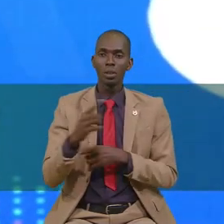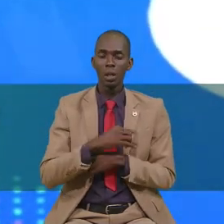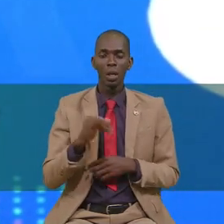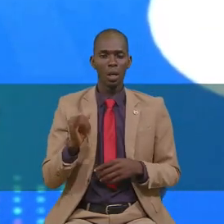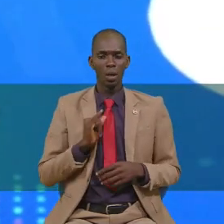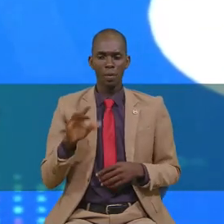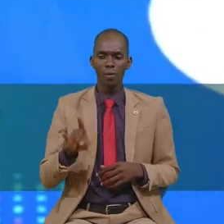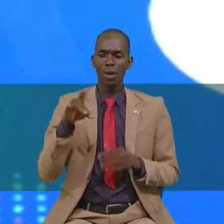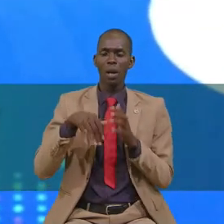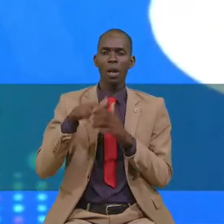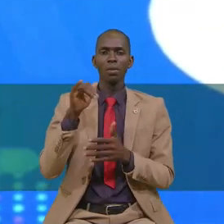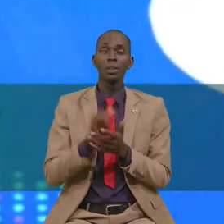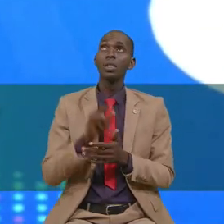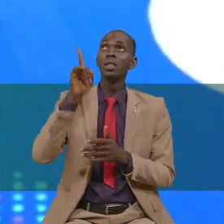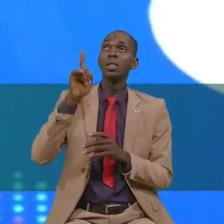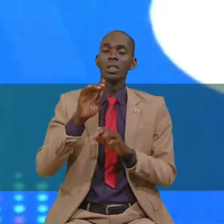realized